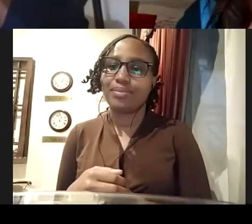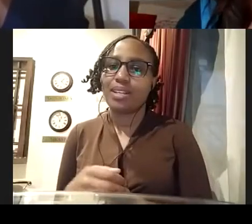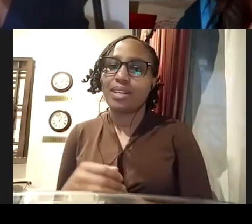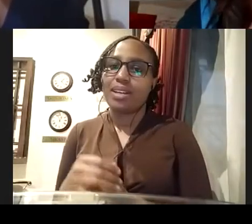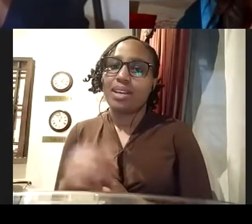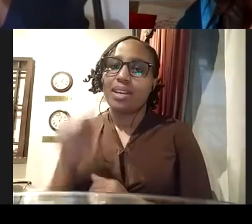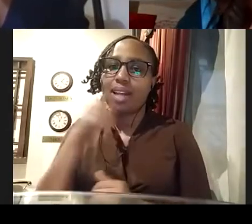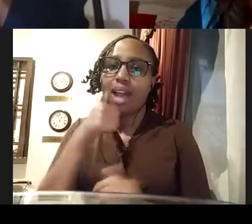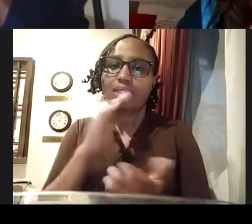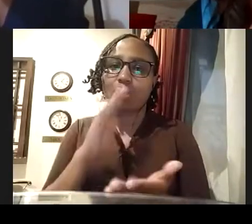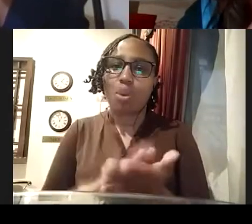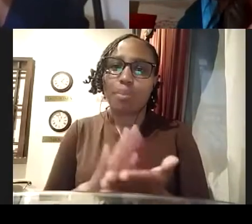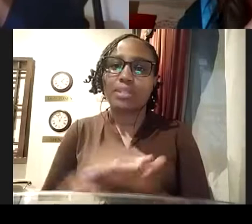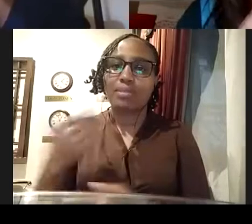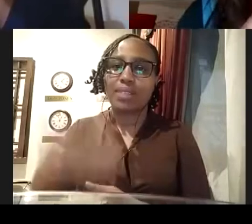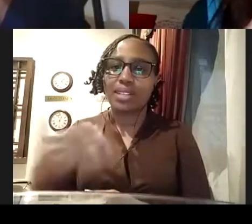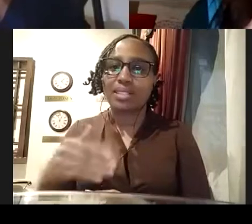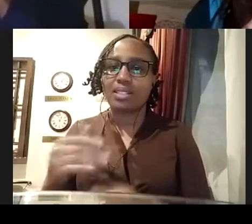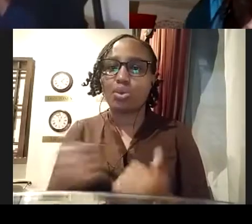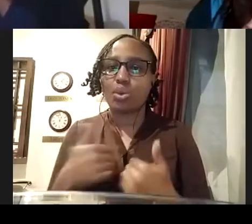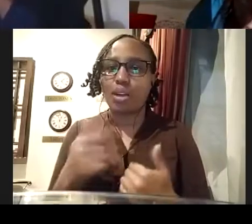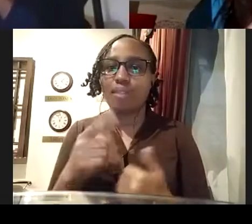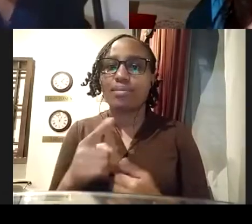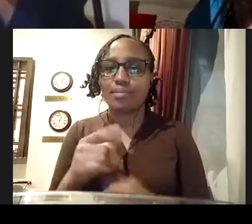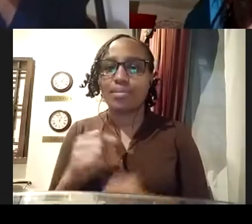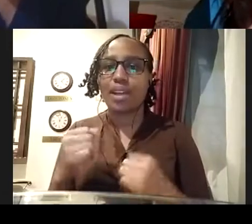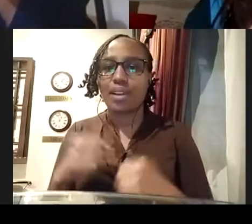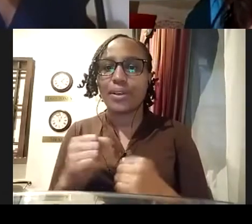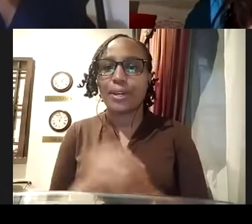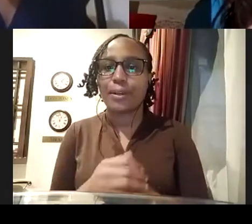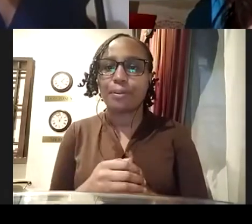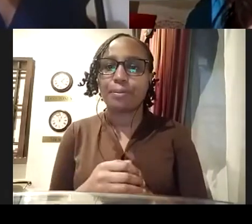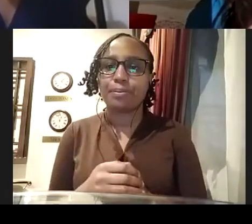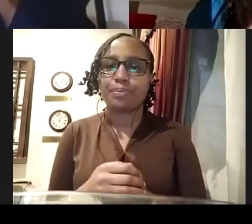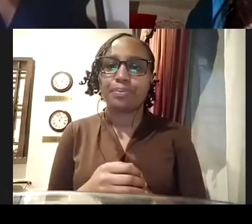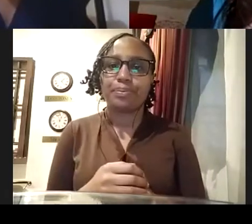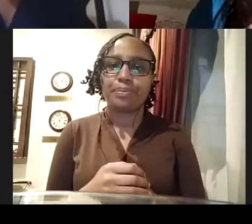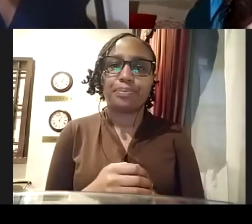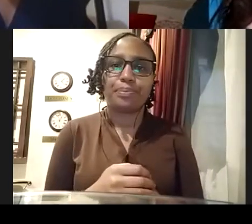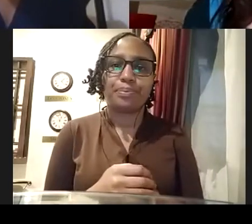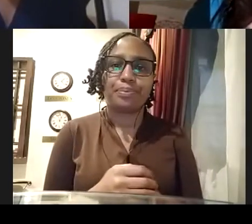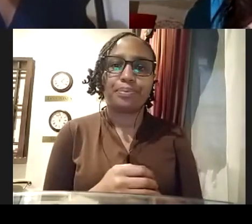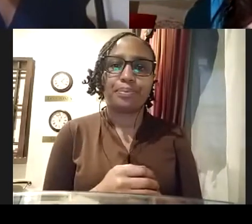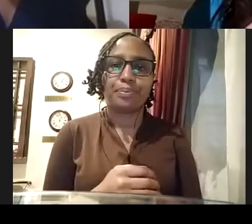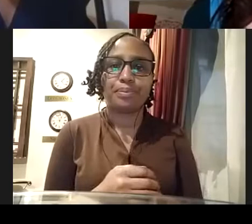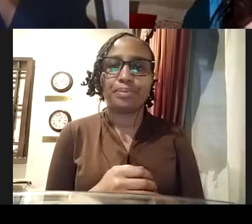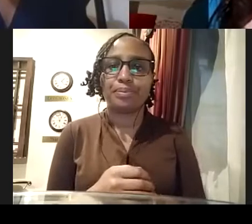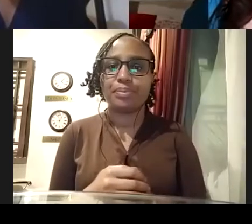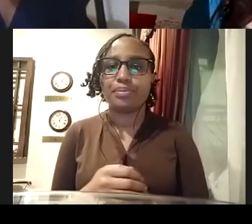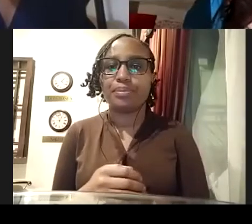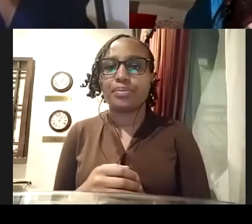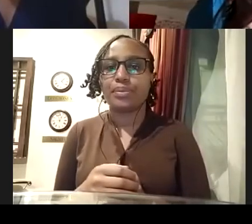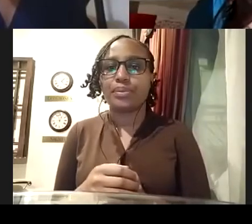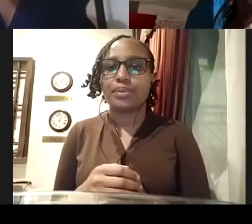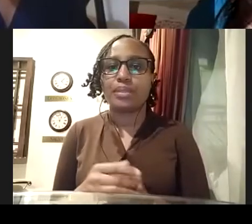is fantastic to have this feedback, fueling the great writing tradition in Kenya. Absolutely. I know that we've not got long to go. I was going